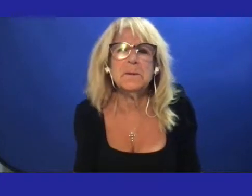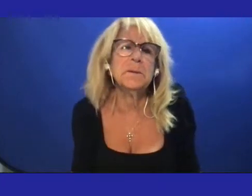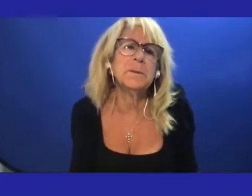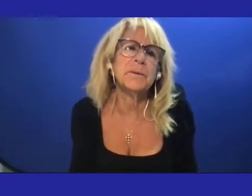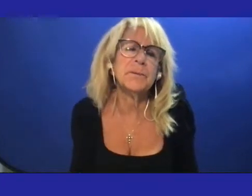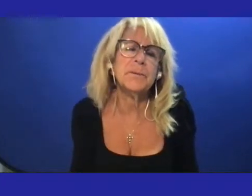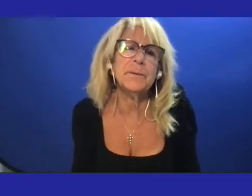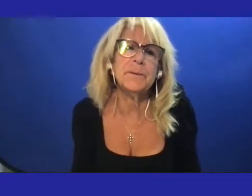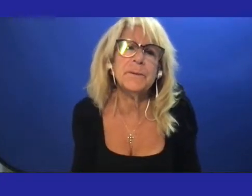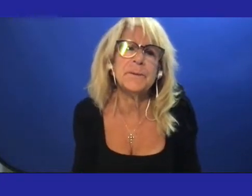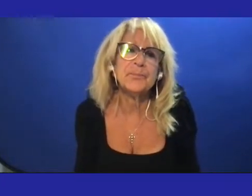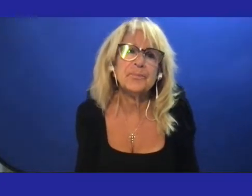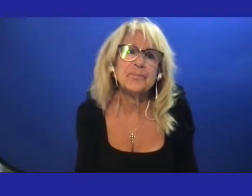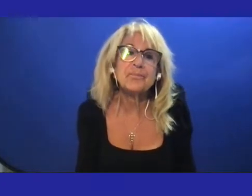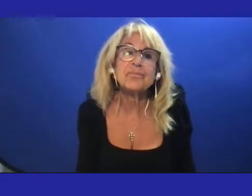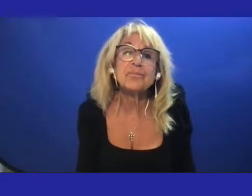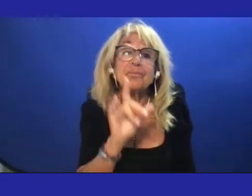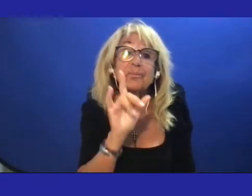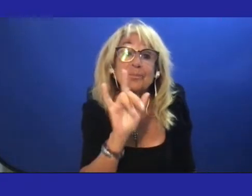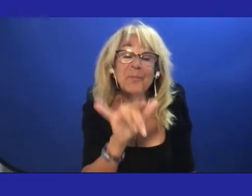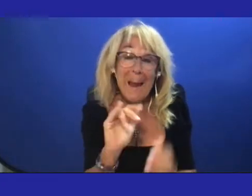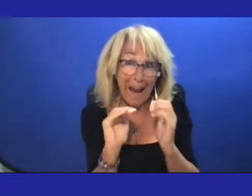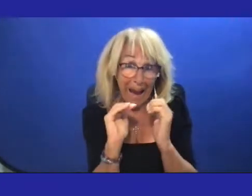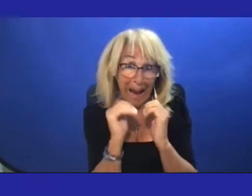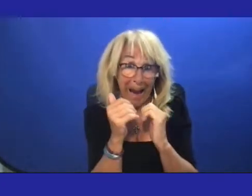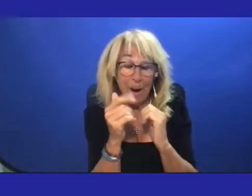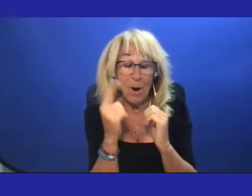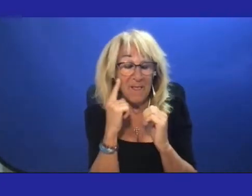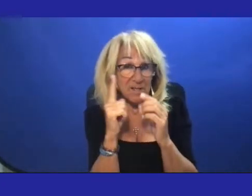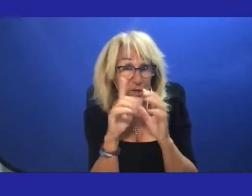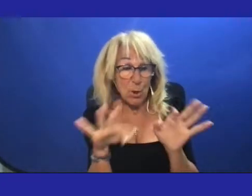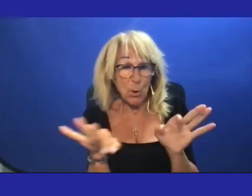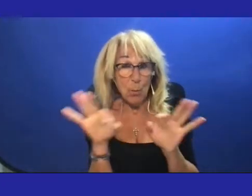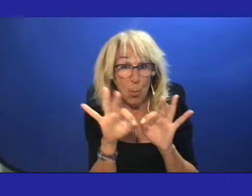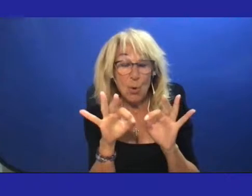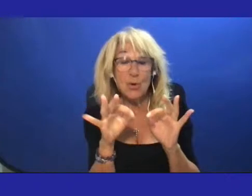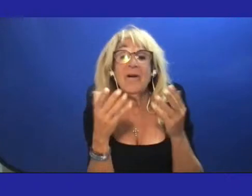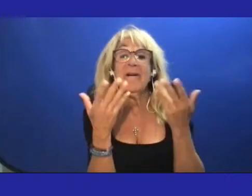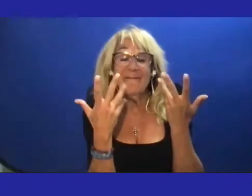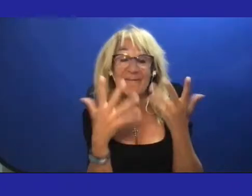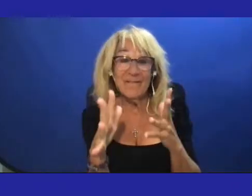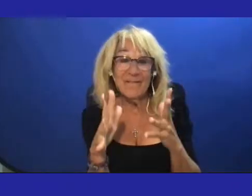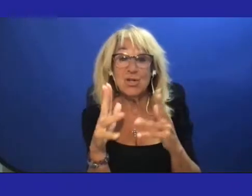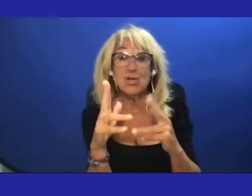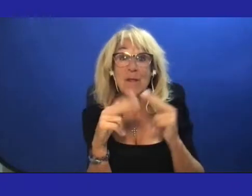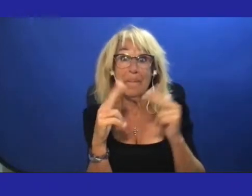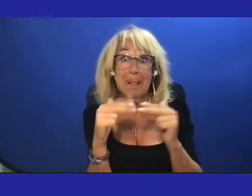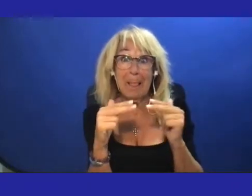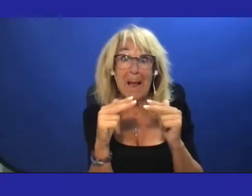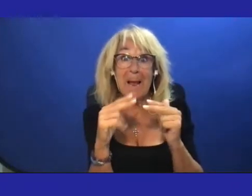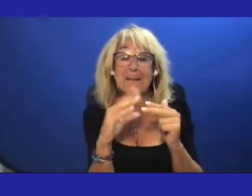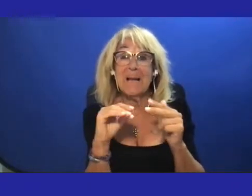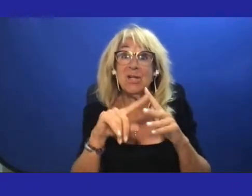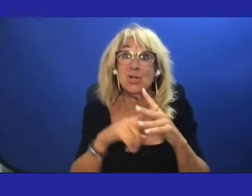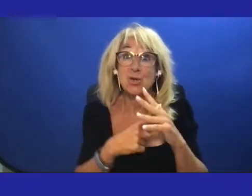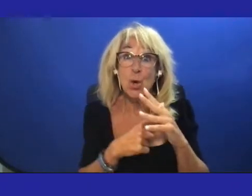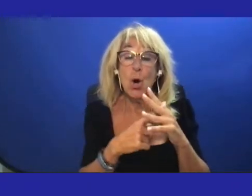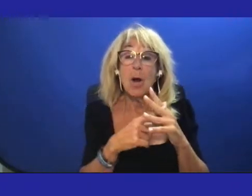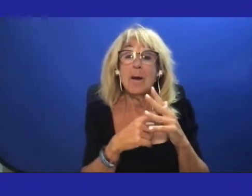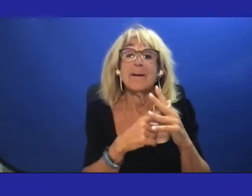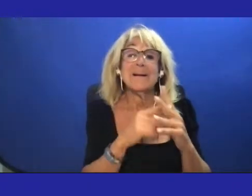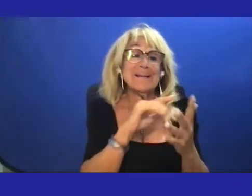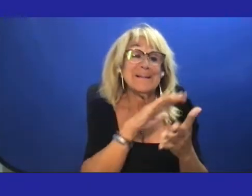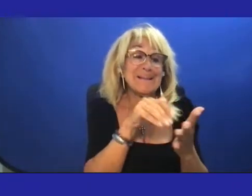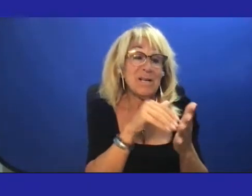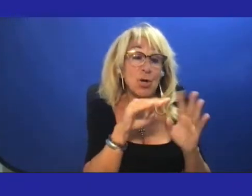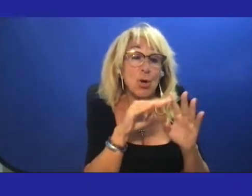And this is how we are going to do it. I think it's important that after we do the plan, the build, and the launch, and we start at central office, we will then